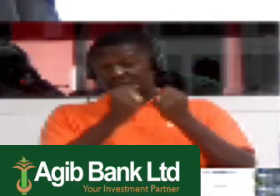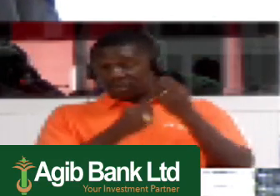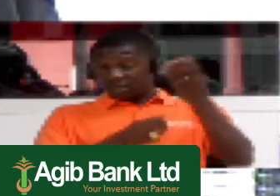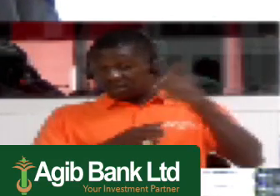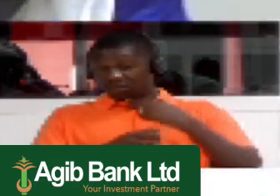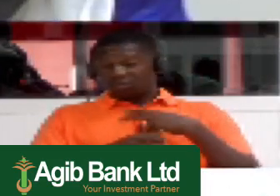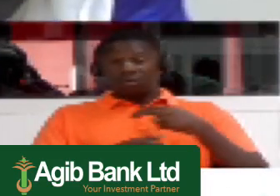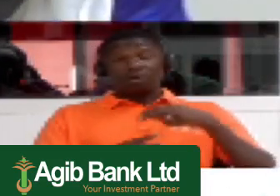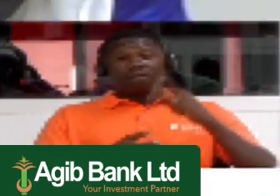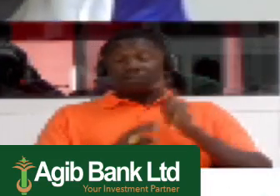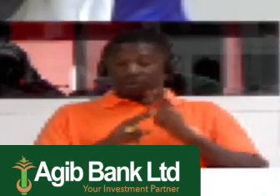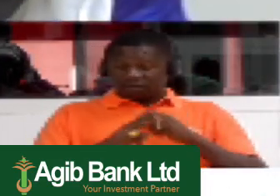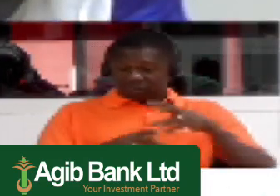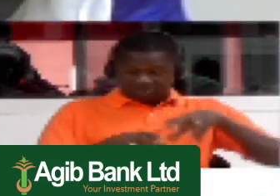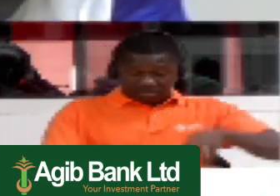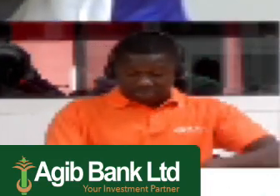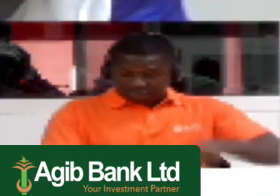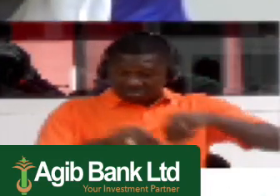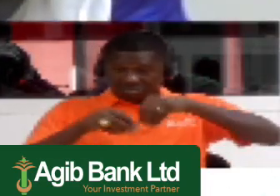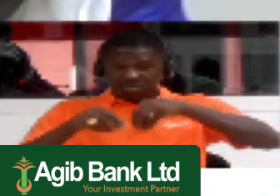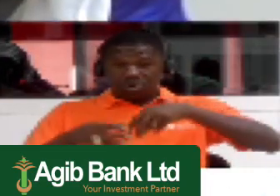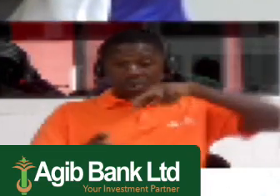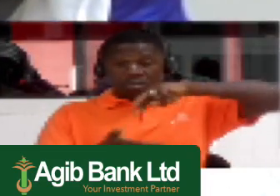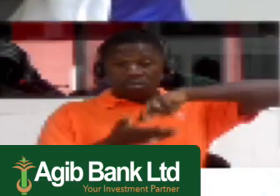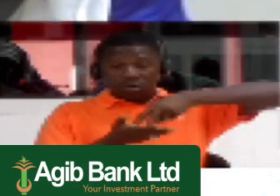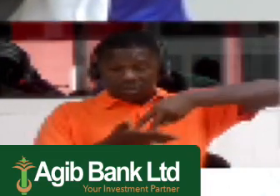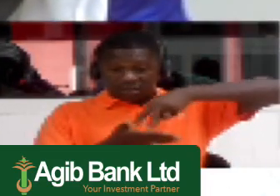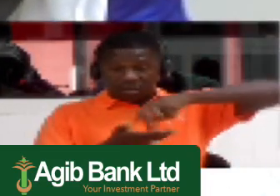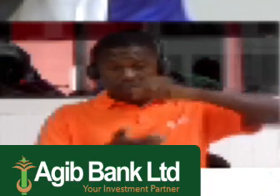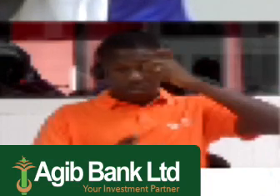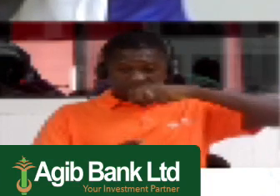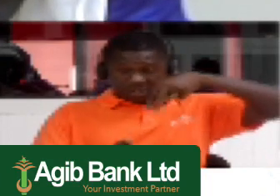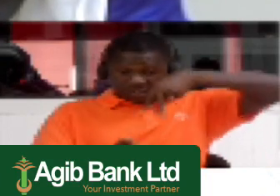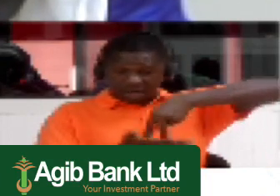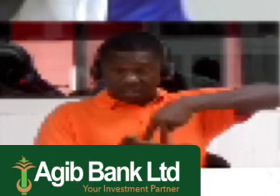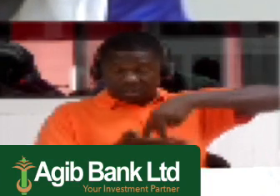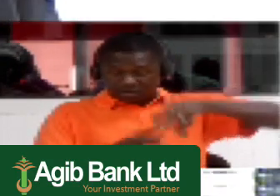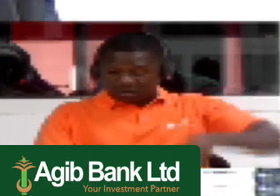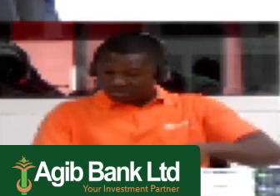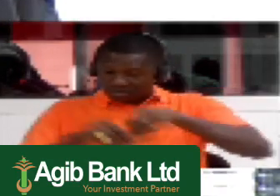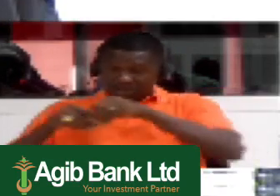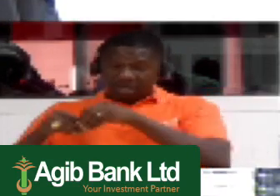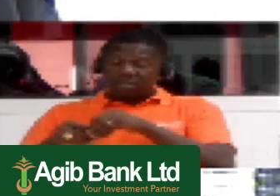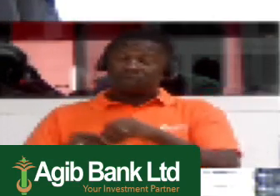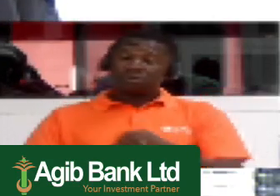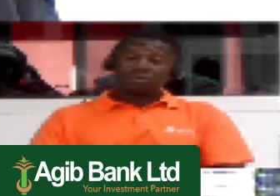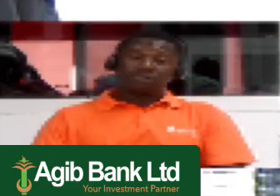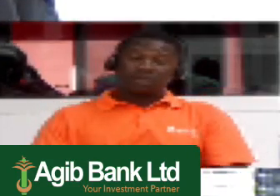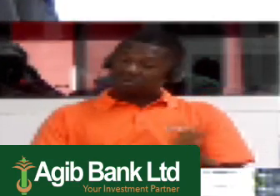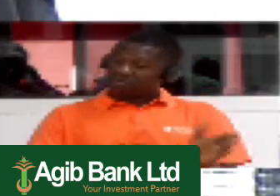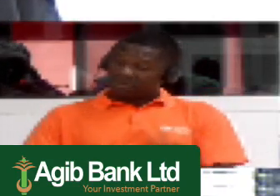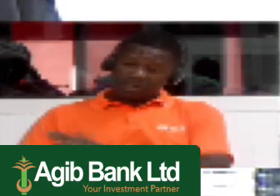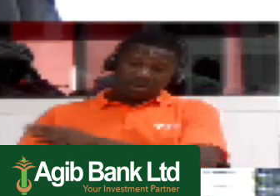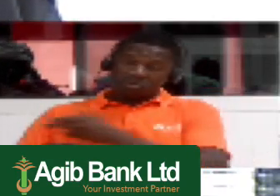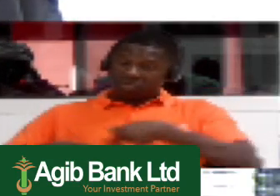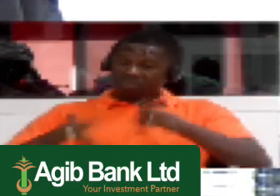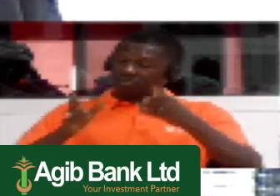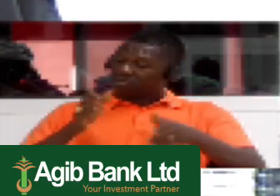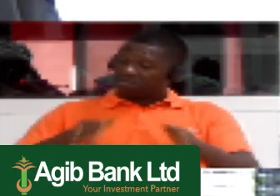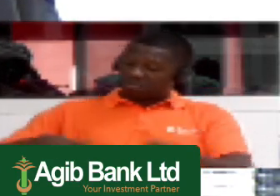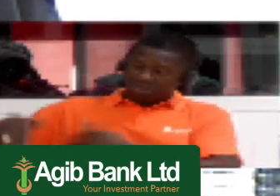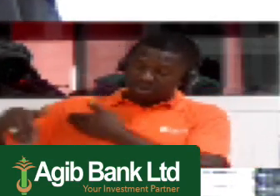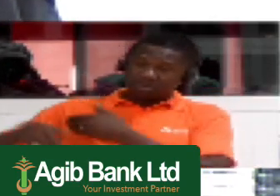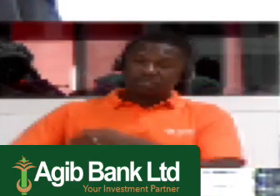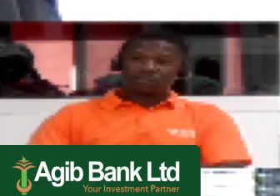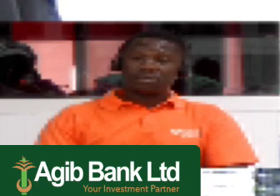we hurriedly take off our police materials from the highway, like the police stop sign, and clear the way for them.